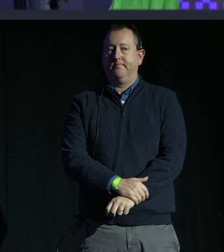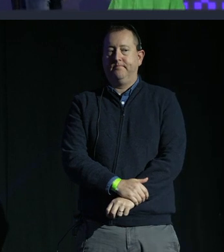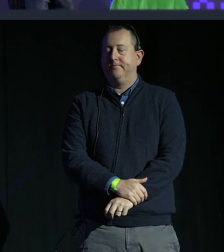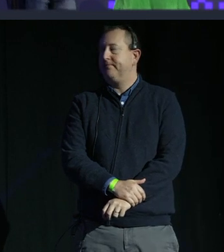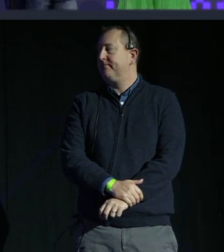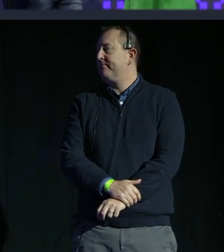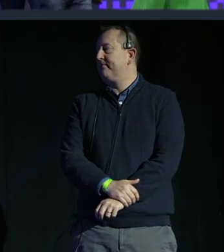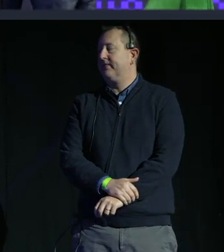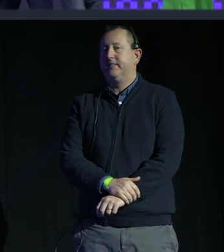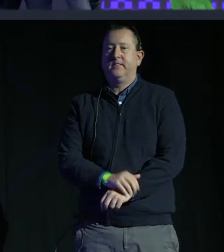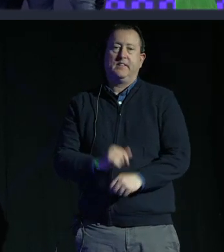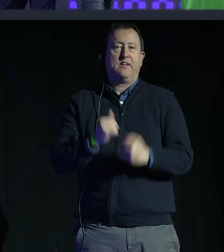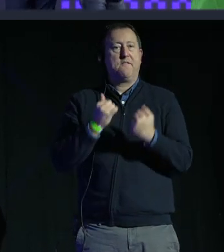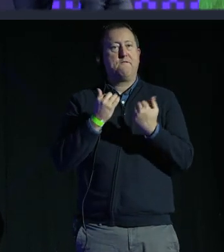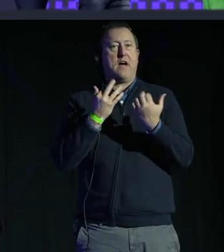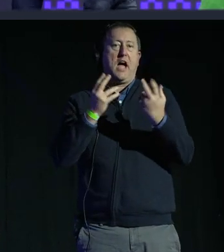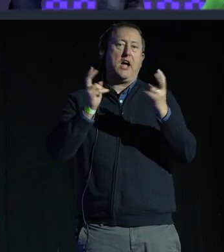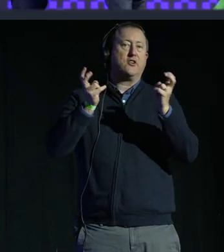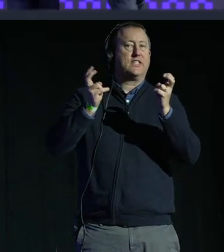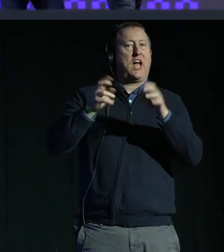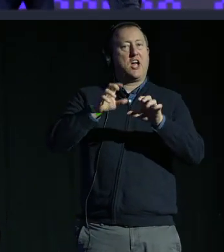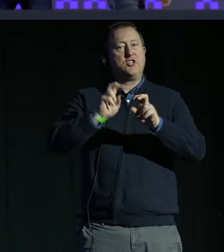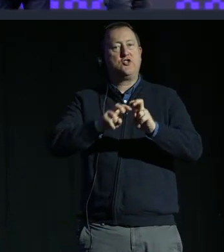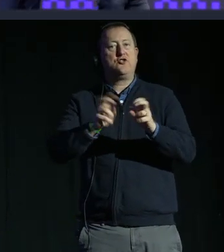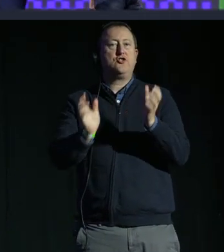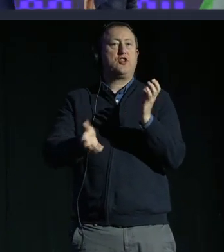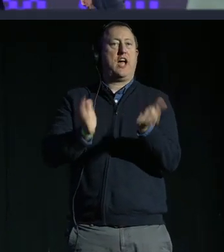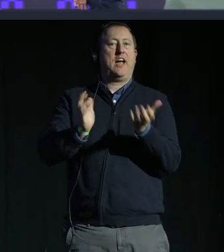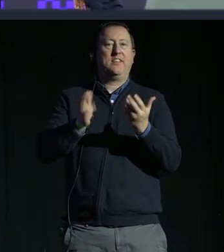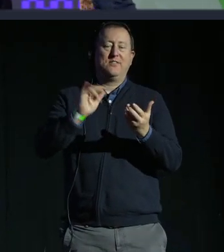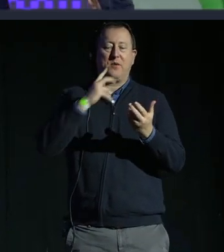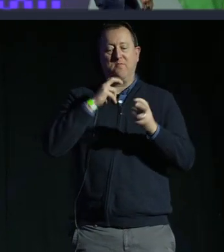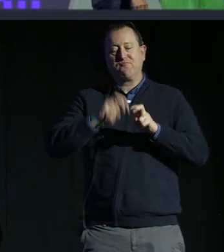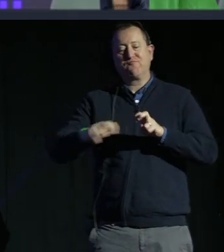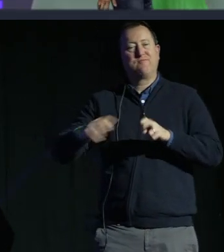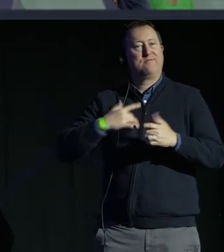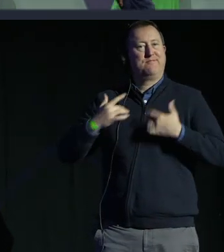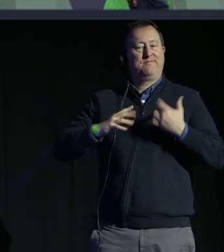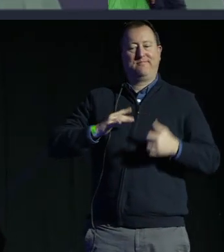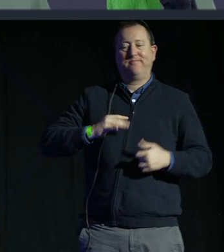chat. This is what makes the fireside chat exciting. Thank you.